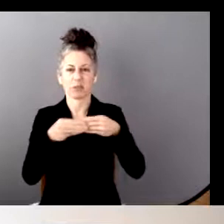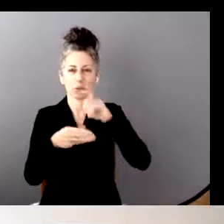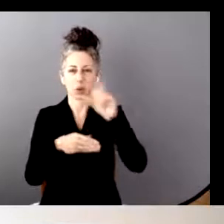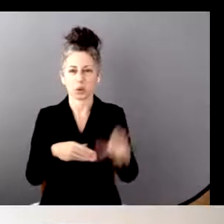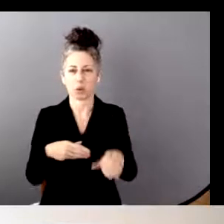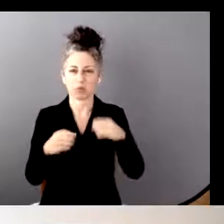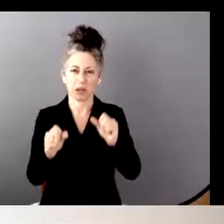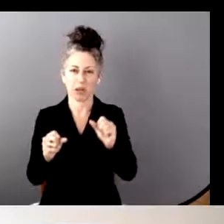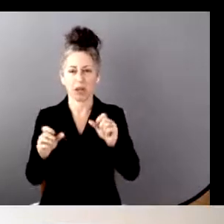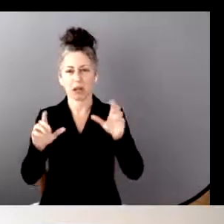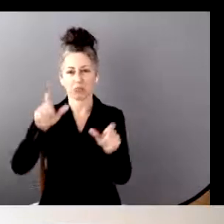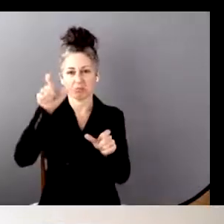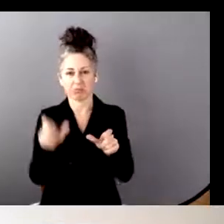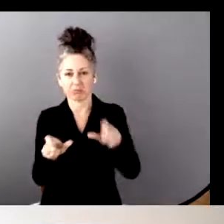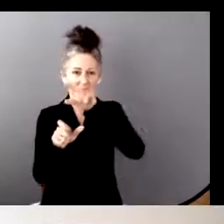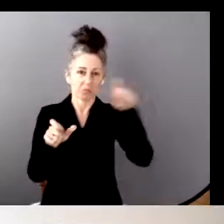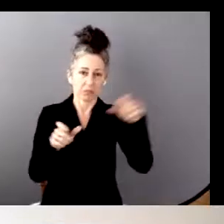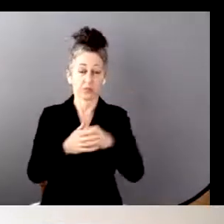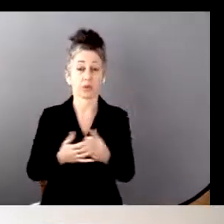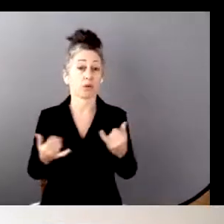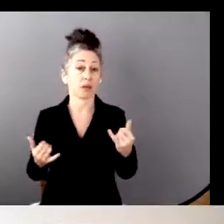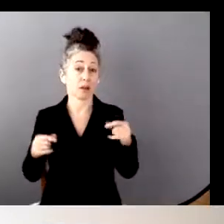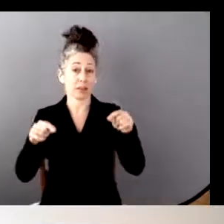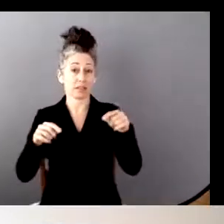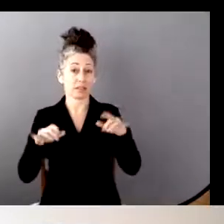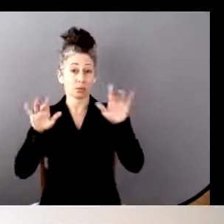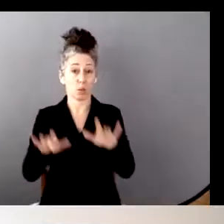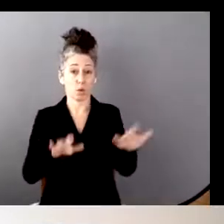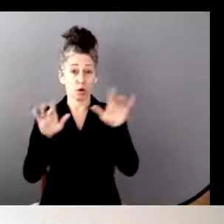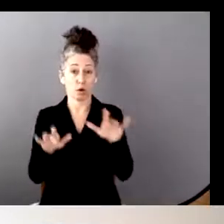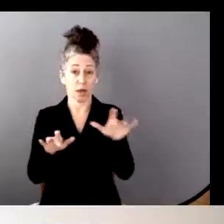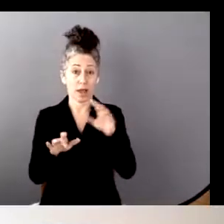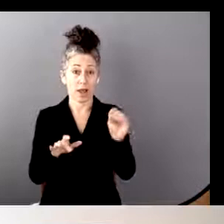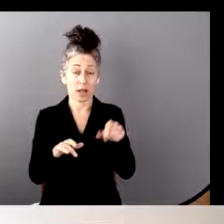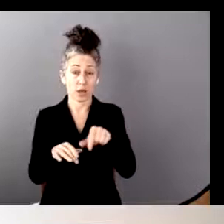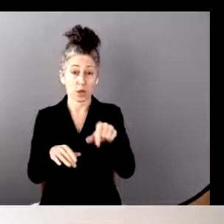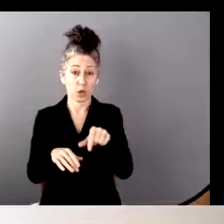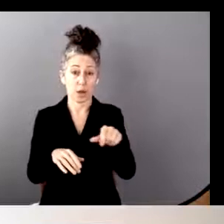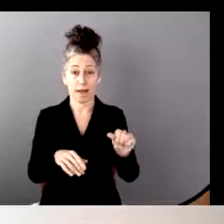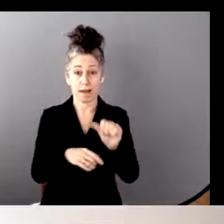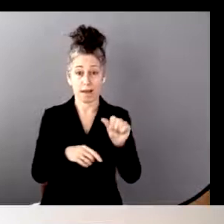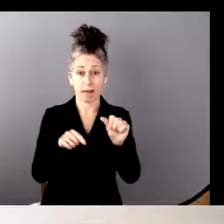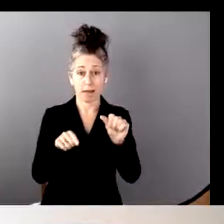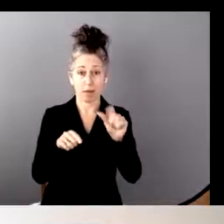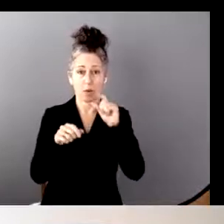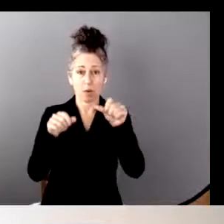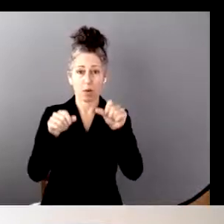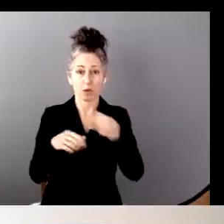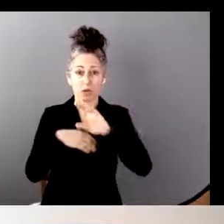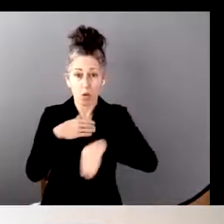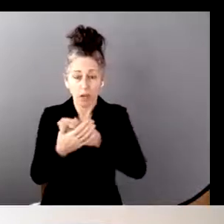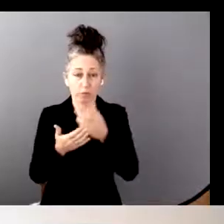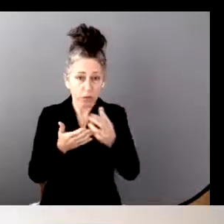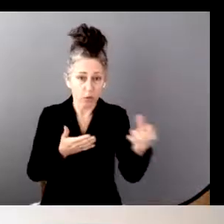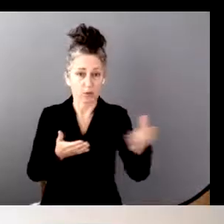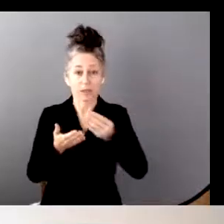This webinar is being recorded, as well as the question and answer area. We will be posting all of these materials